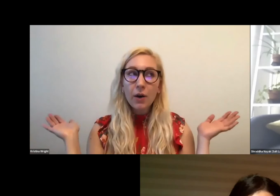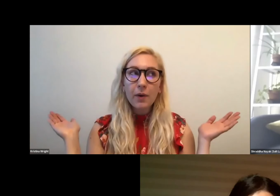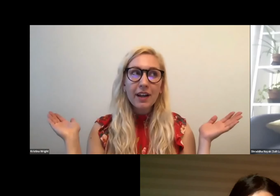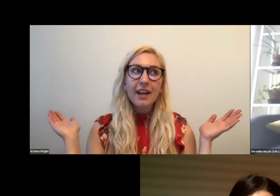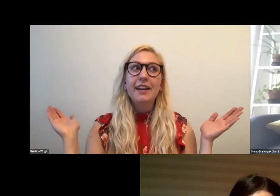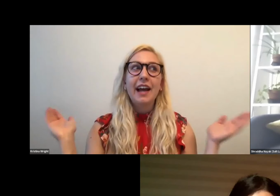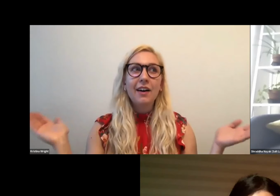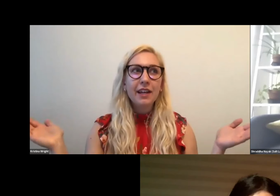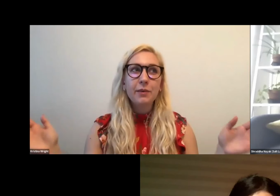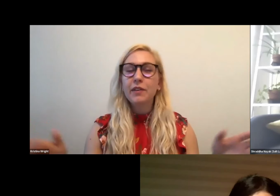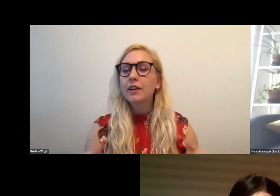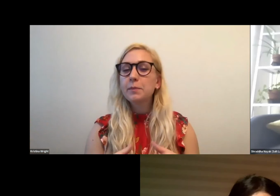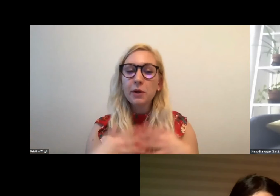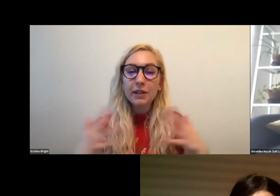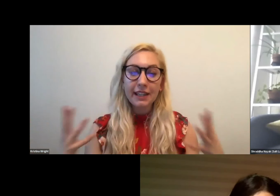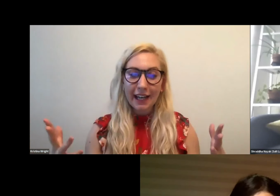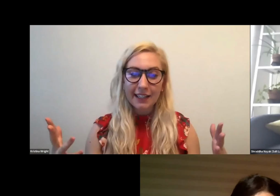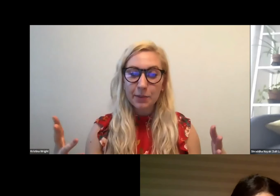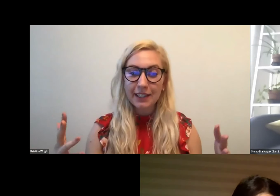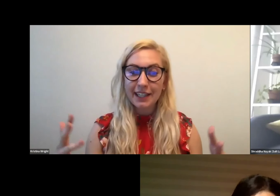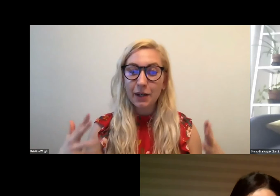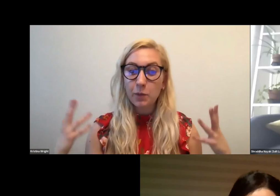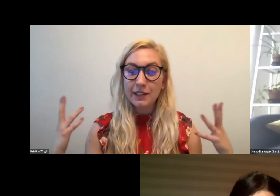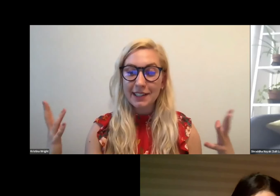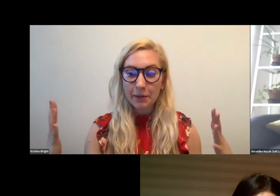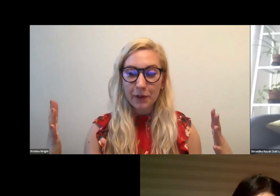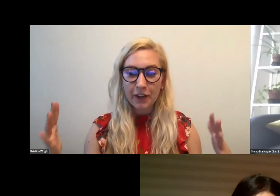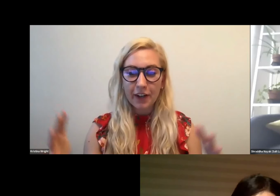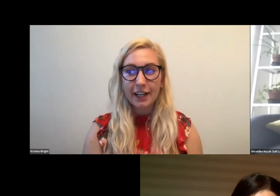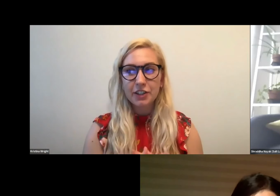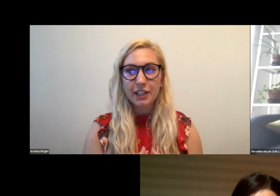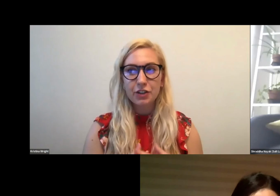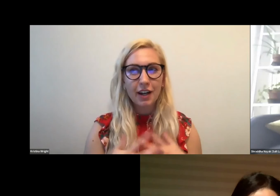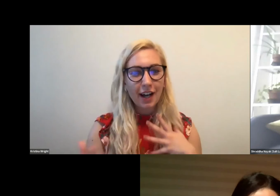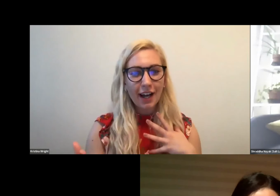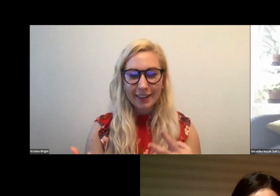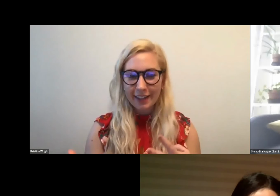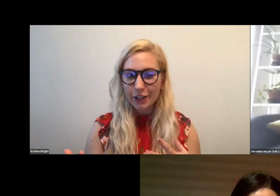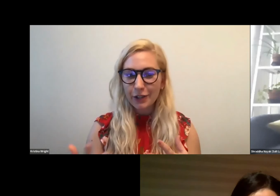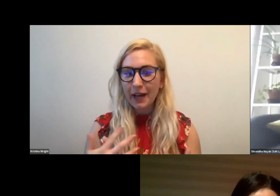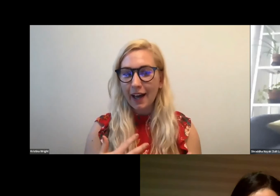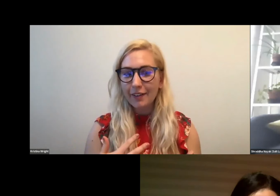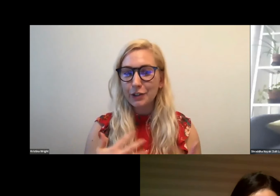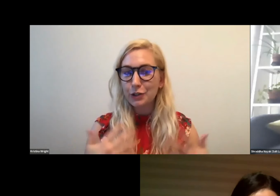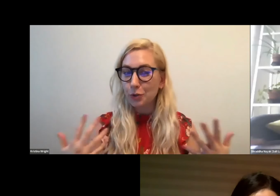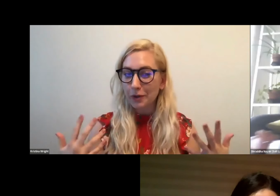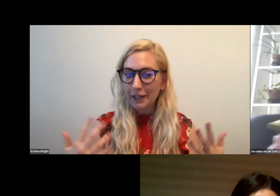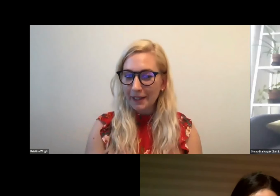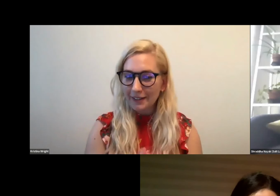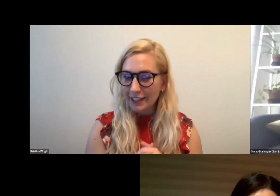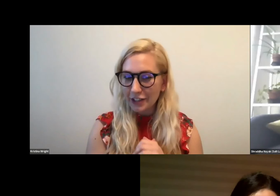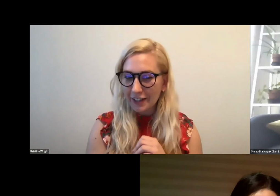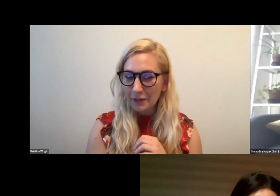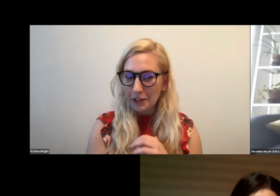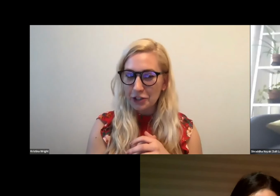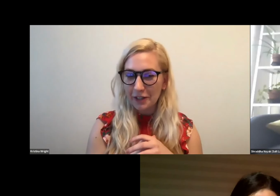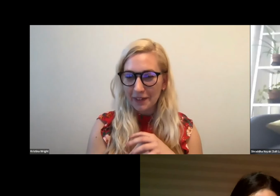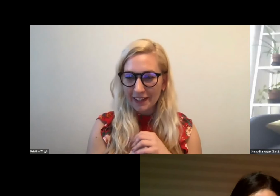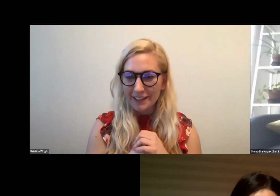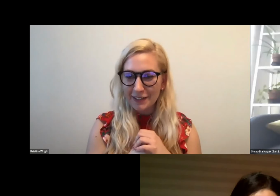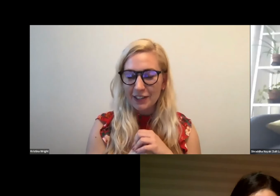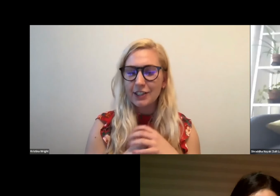so now that we've already broken the ice, we're going to take it one step further. And actually, Shraddha, I think you have a story about Deeksha that you